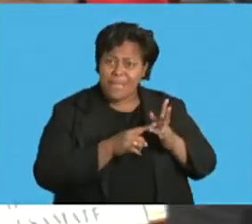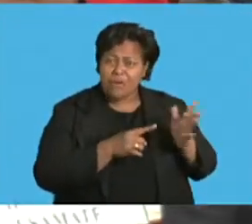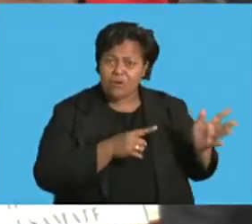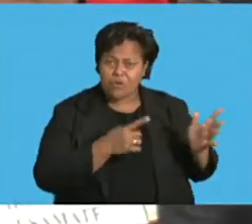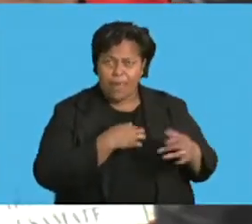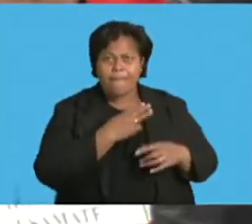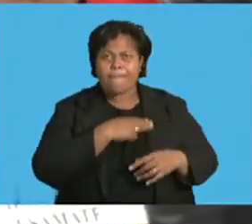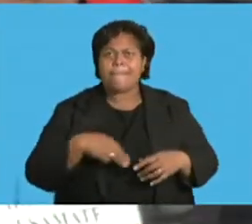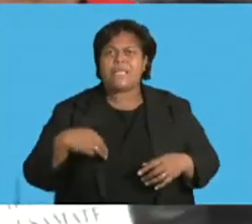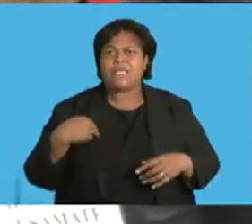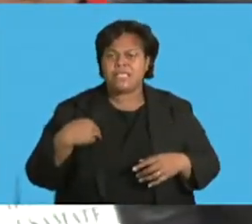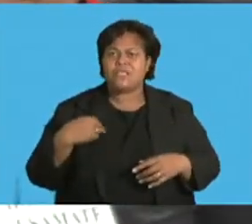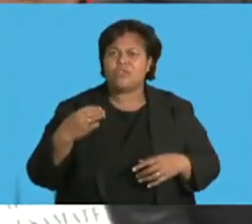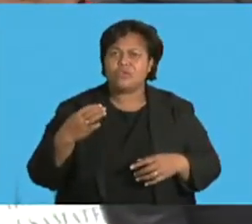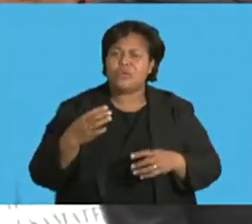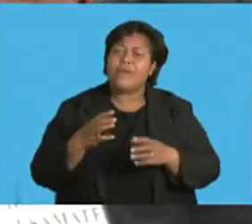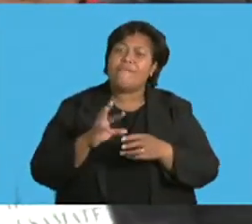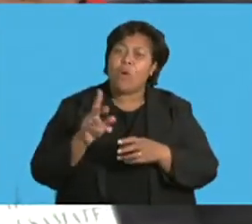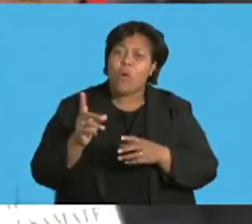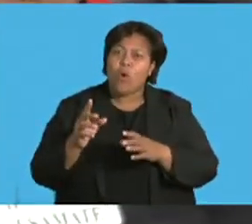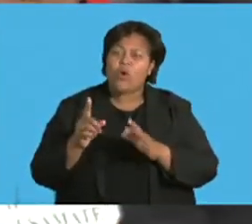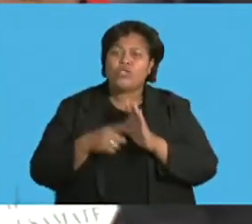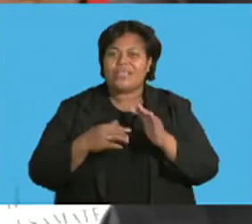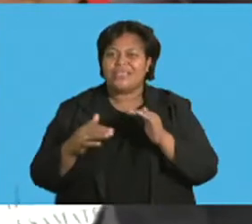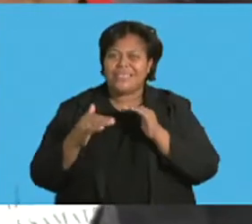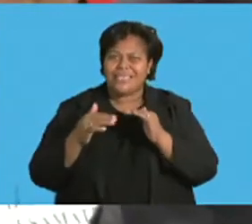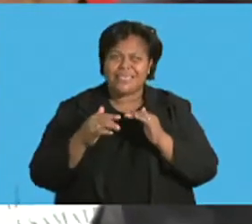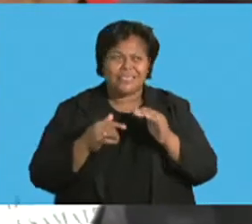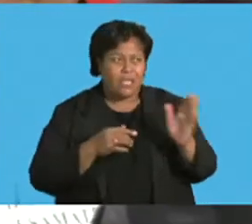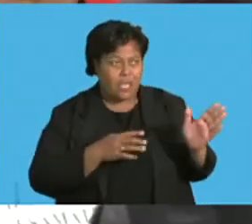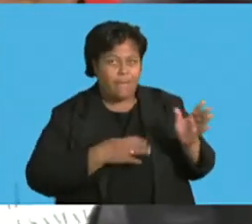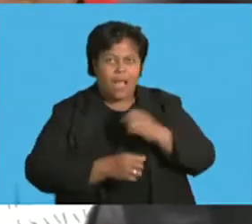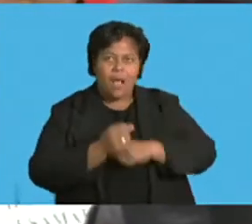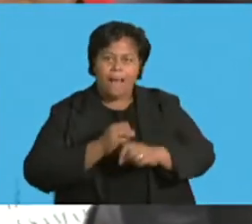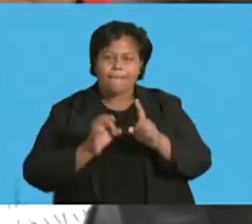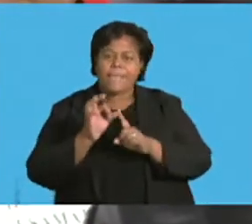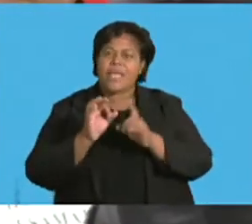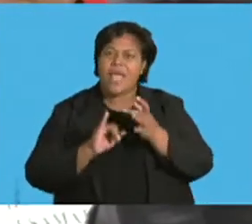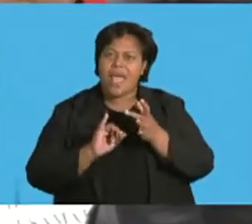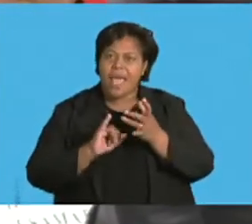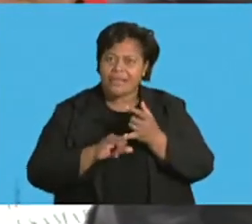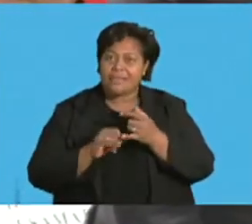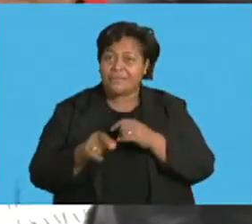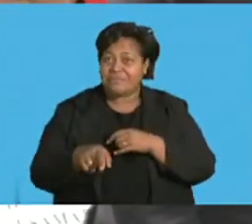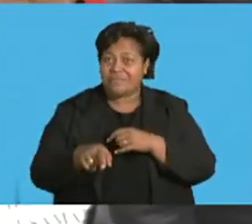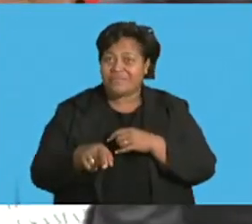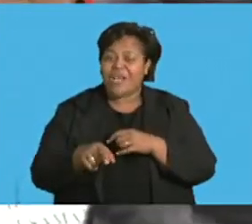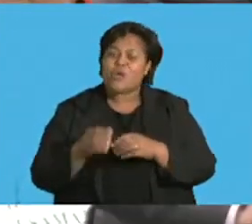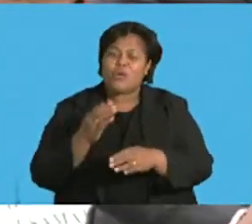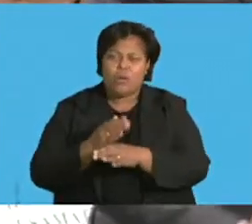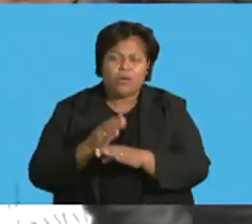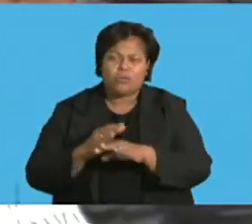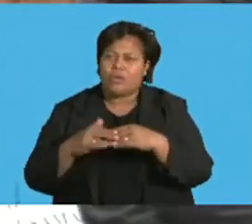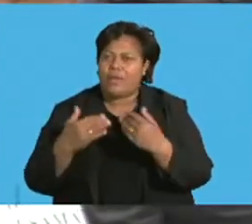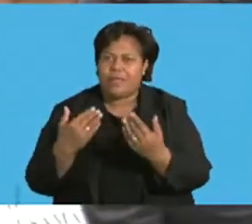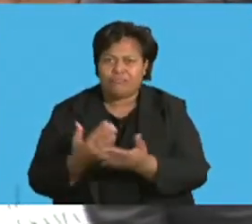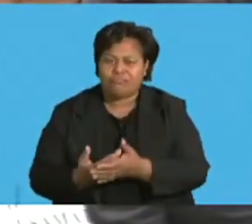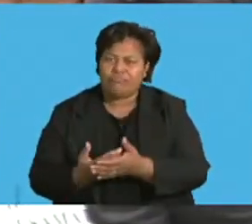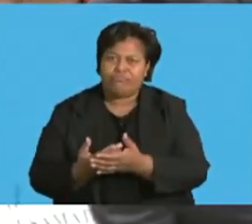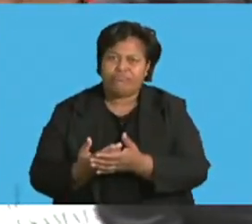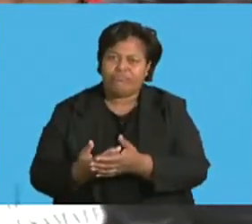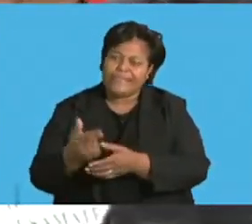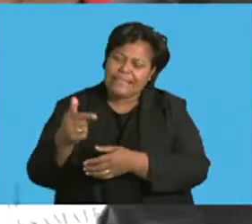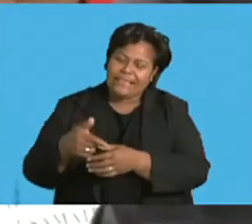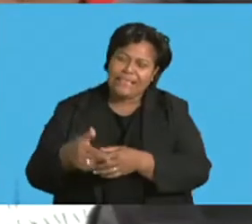was the Minister for Justice, and he became the Permanent Secretary. And we forged a very, from my assessment, a very